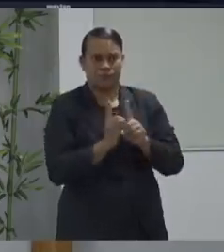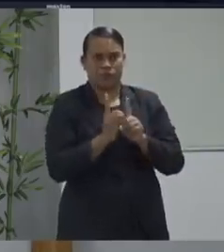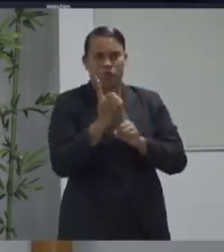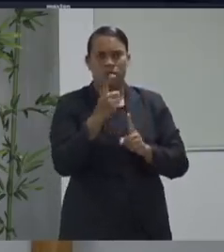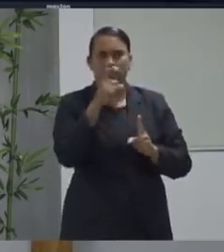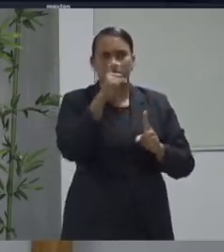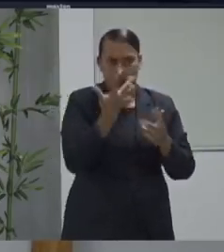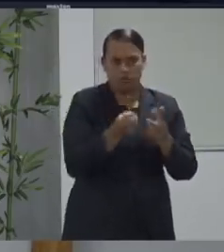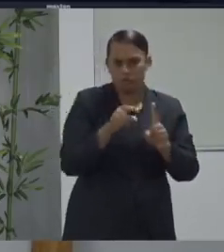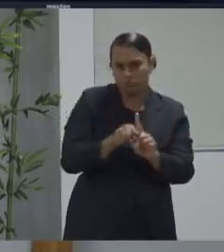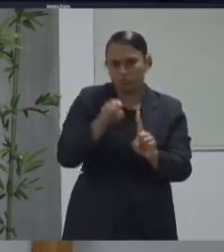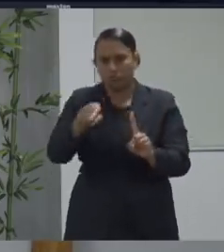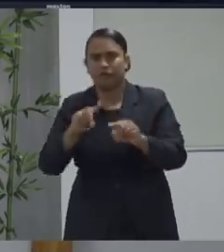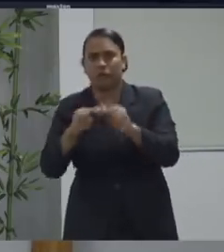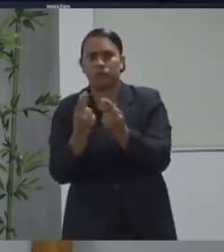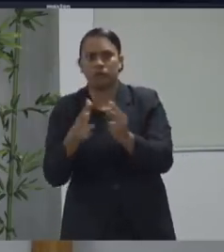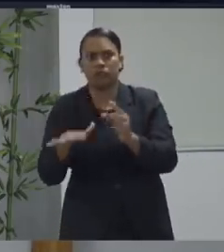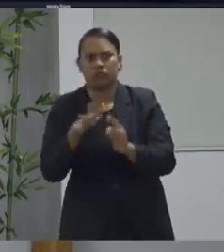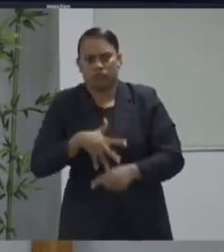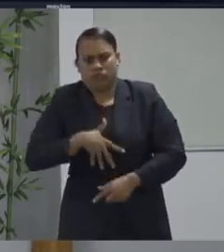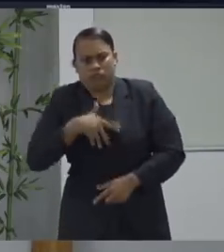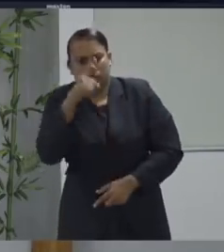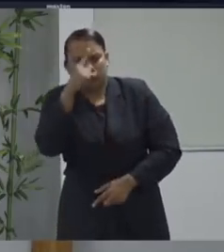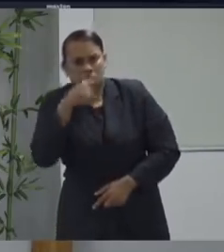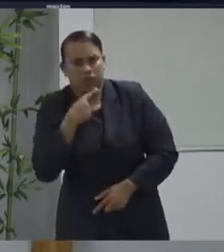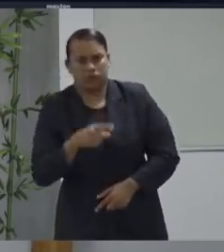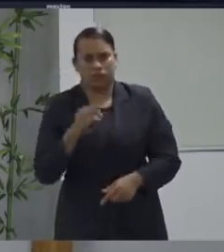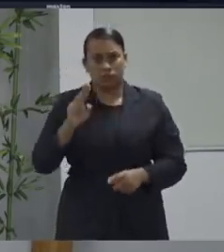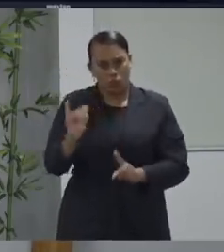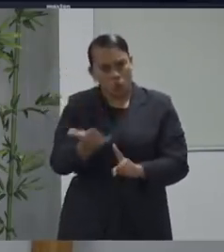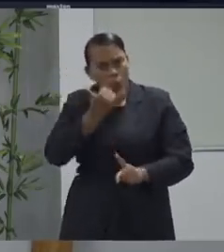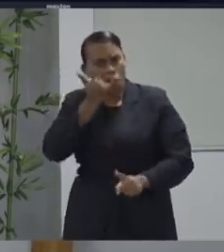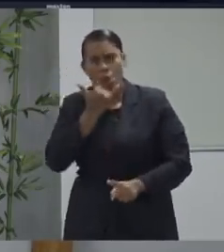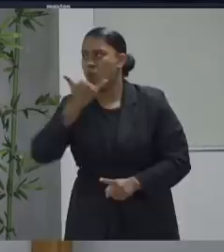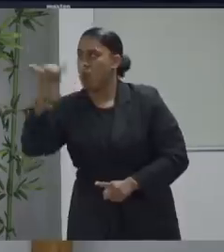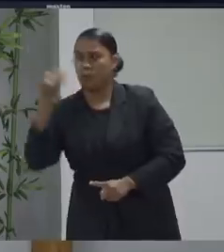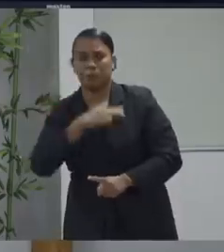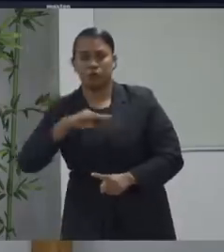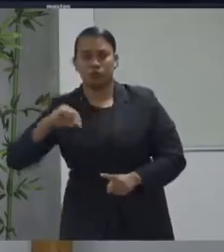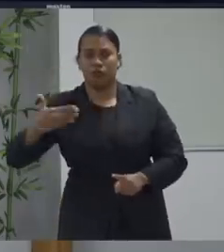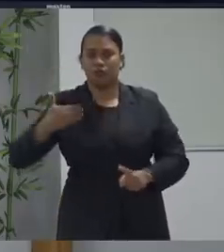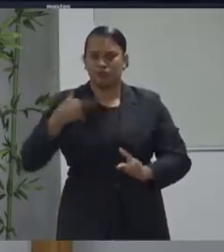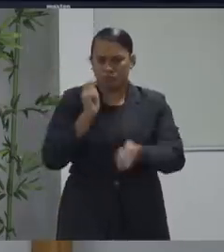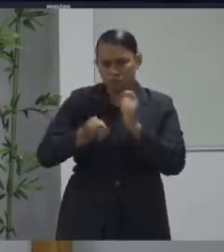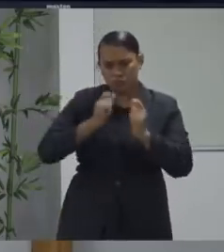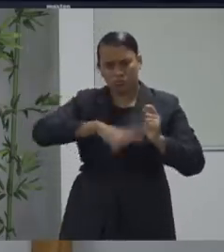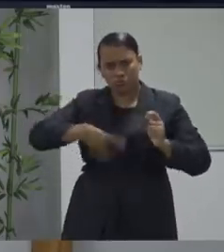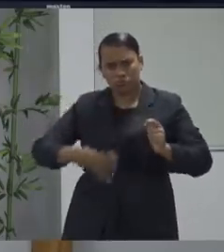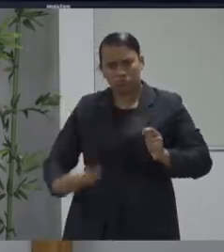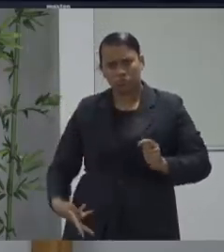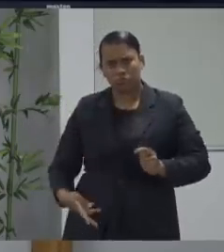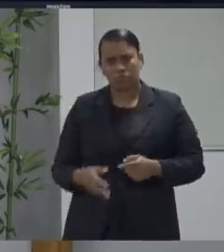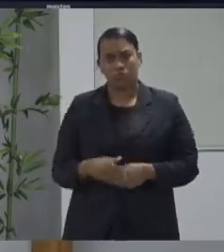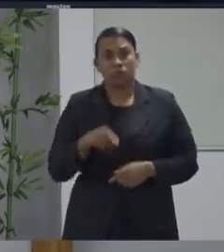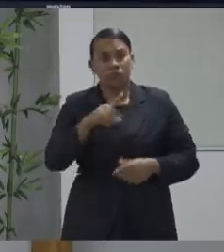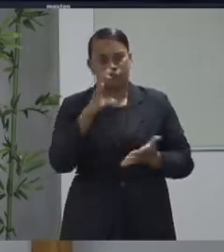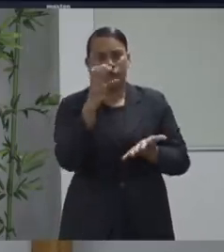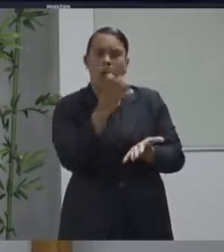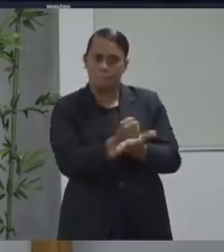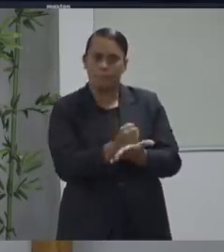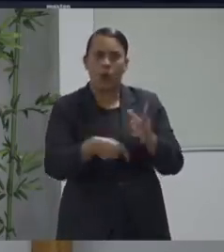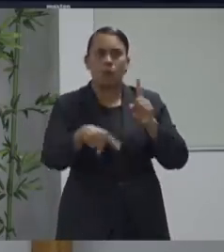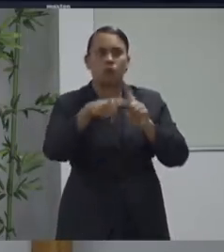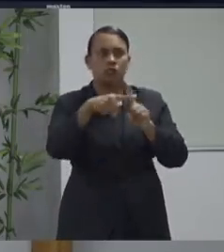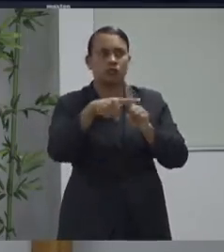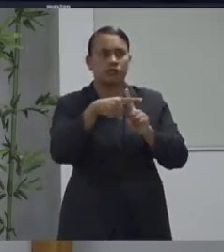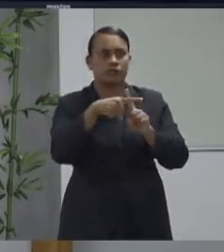school. She alerted the Ministry of Health and was tested. She was confirmed as positive for the virus this